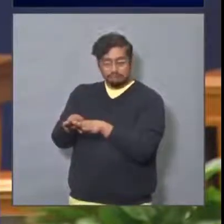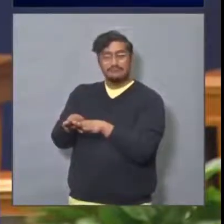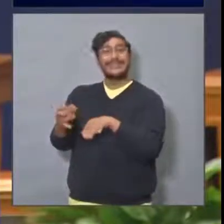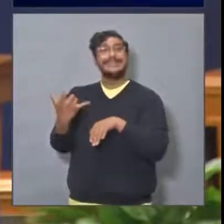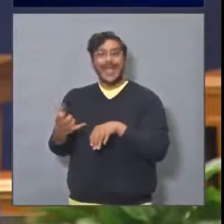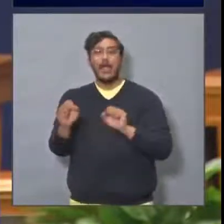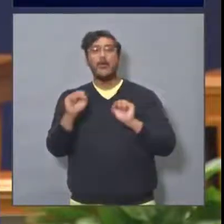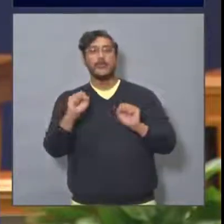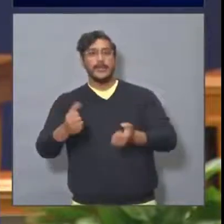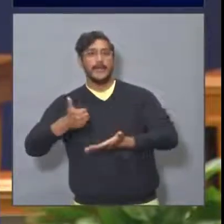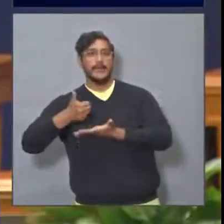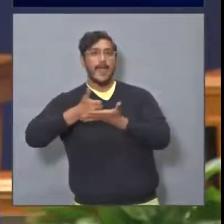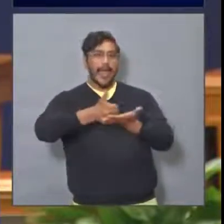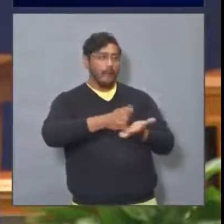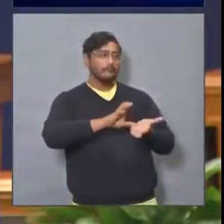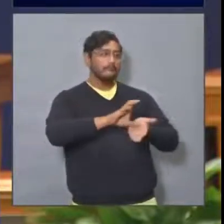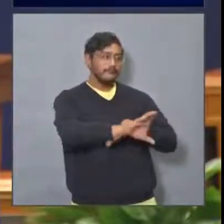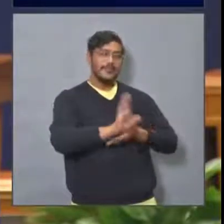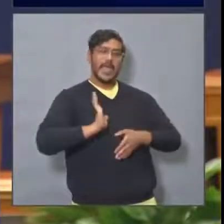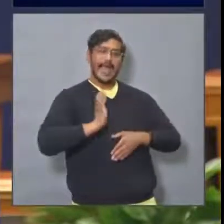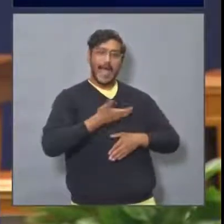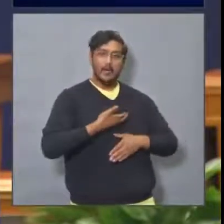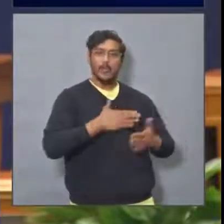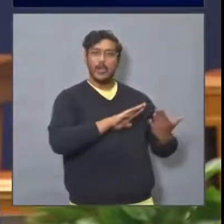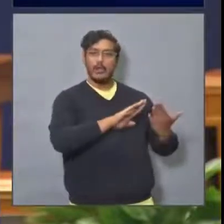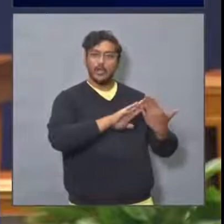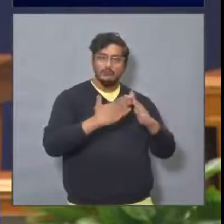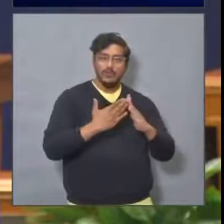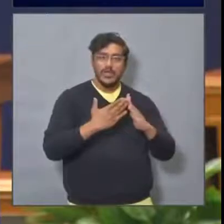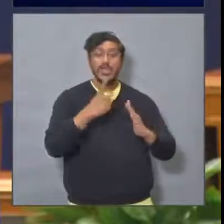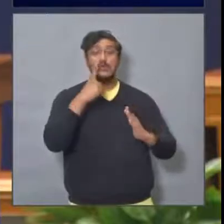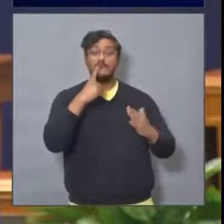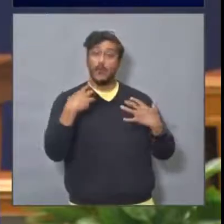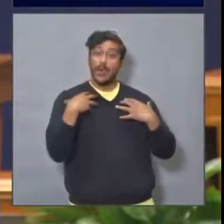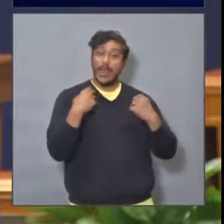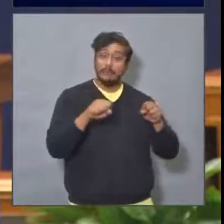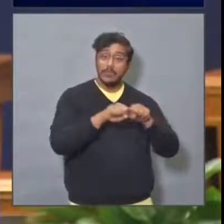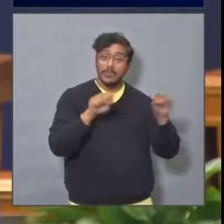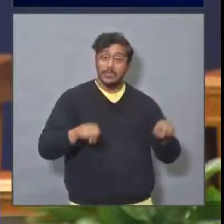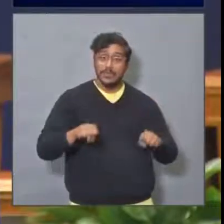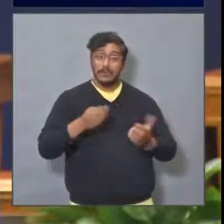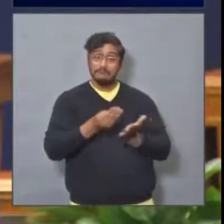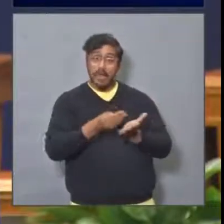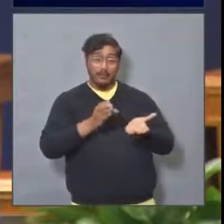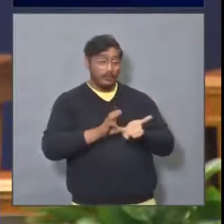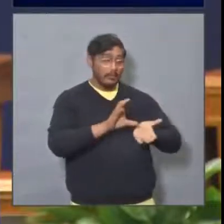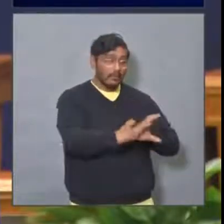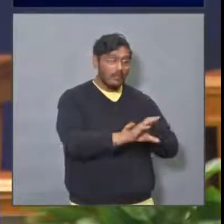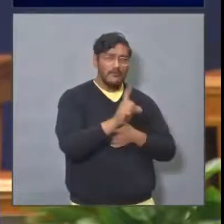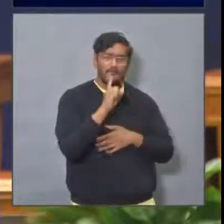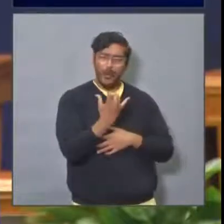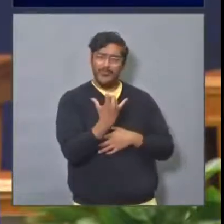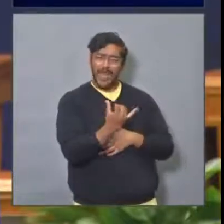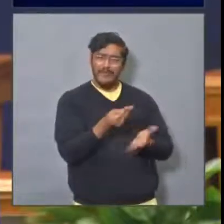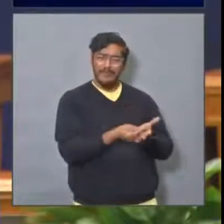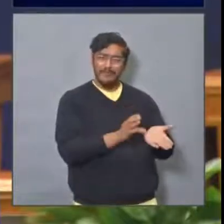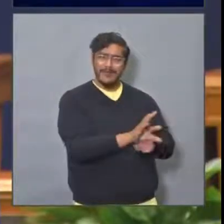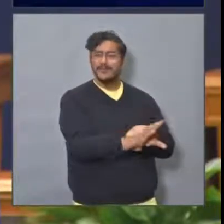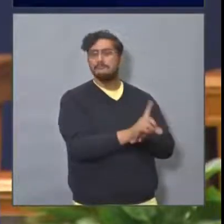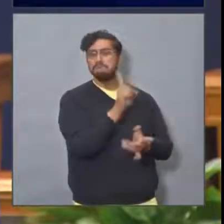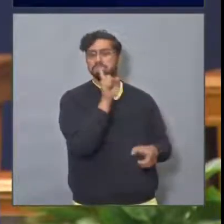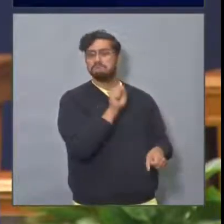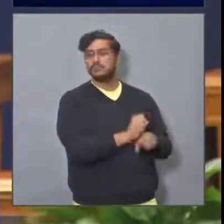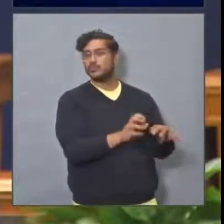vulnerable community members by shoring up resources for our health system at a time when such added investment is clearly